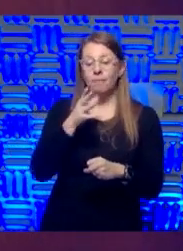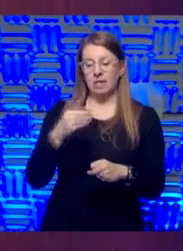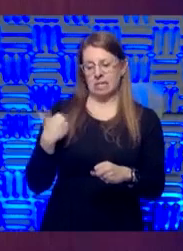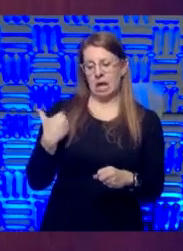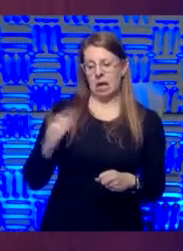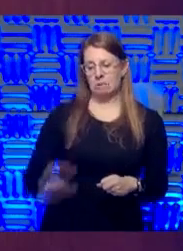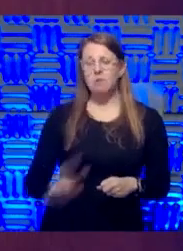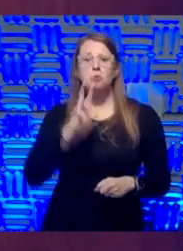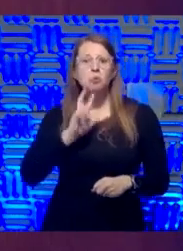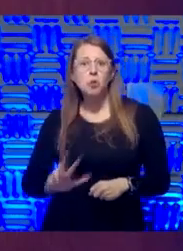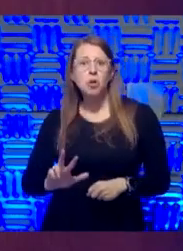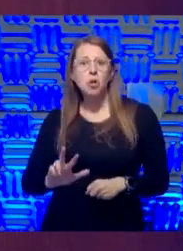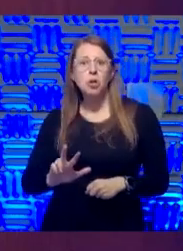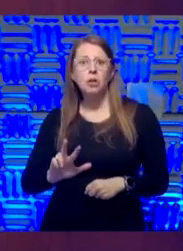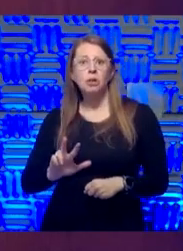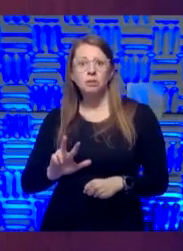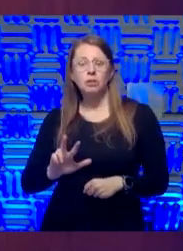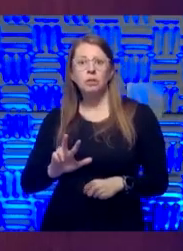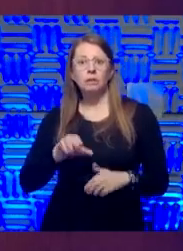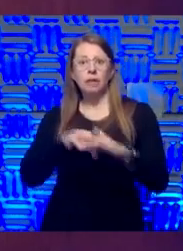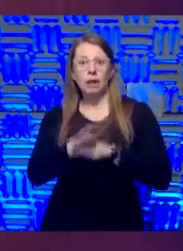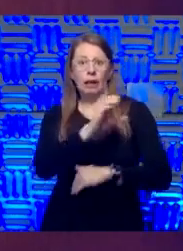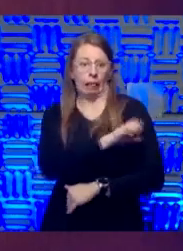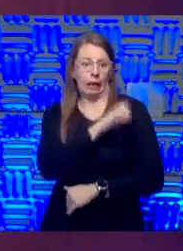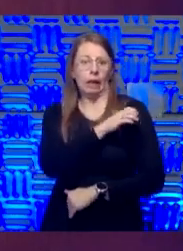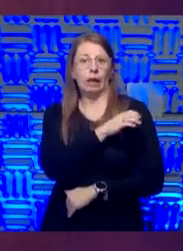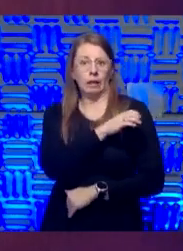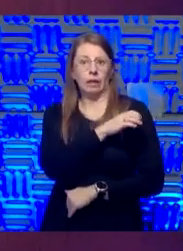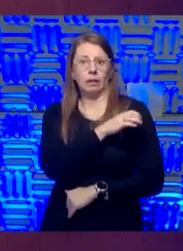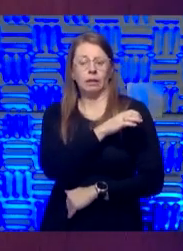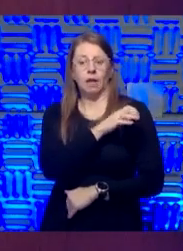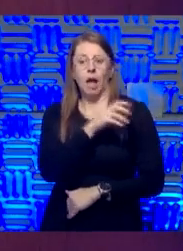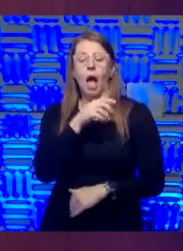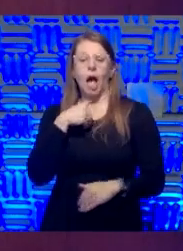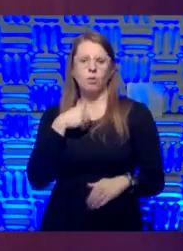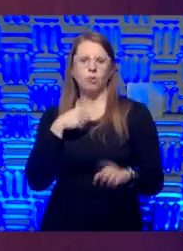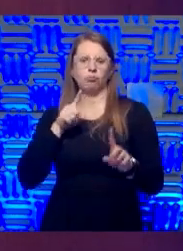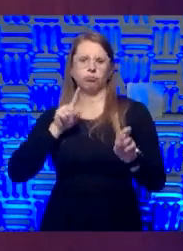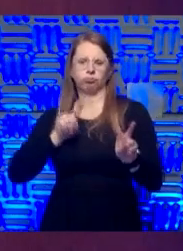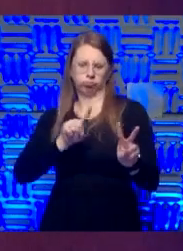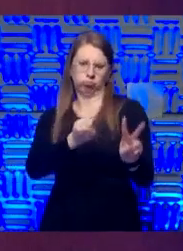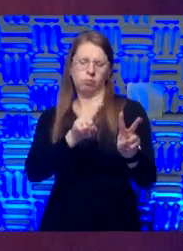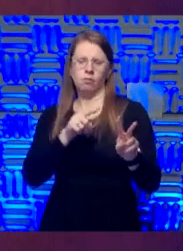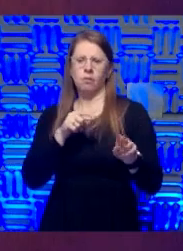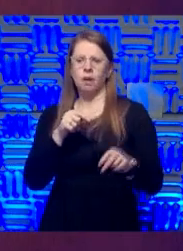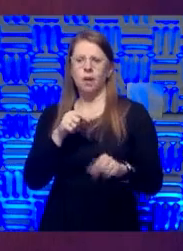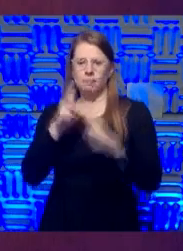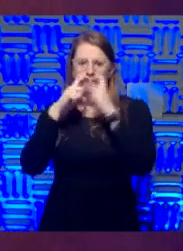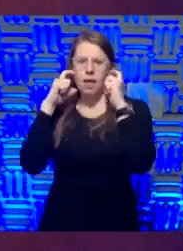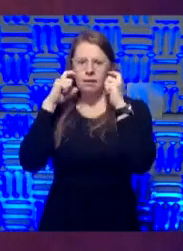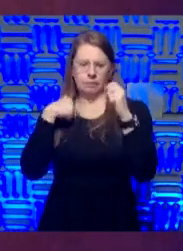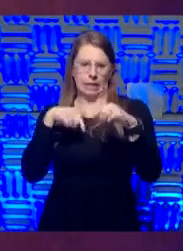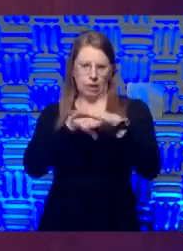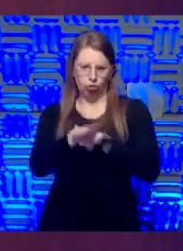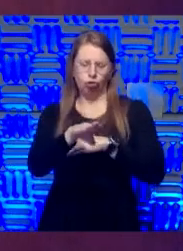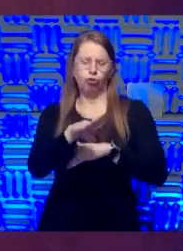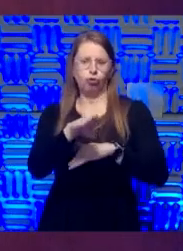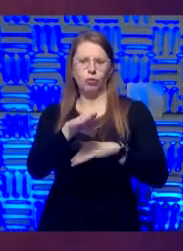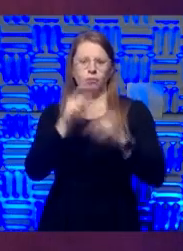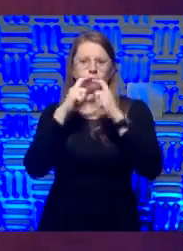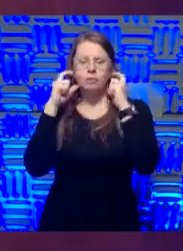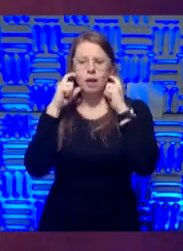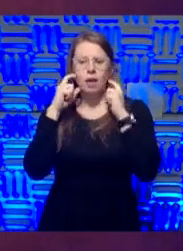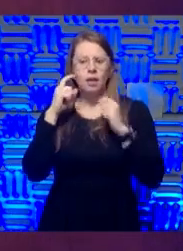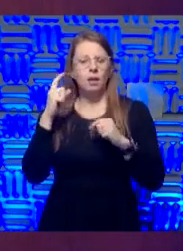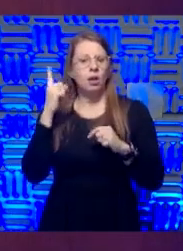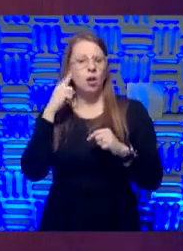probably 3-year-old toddler walking into our clinic building. And I was walking in. I put my mask on as soon as I entered the door. But I heard the child